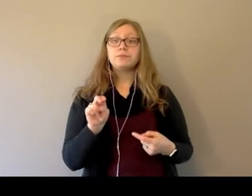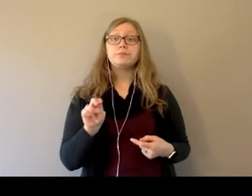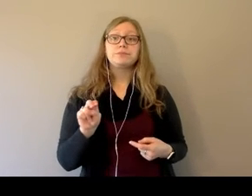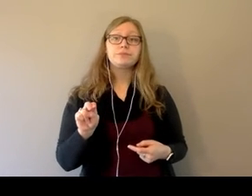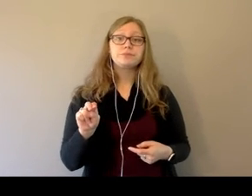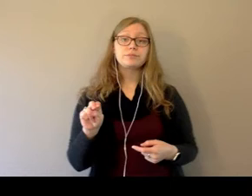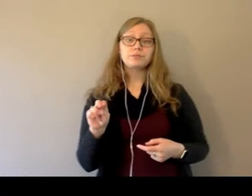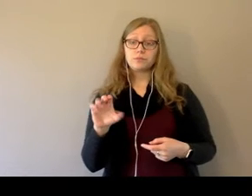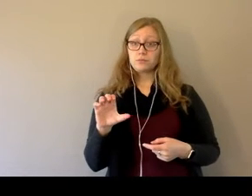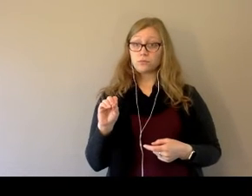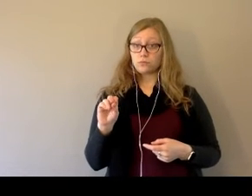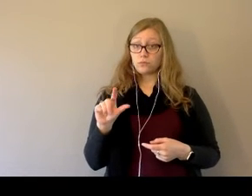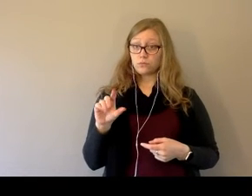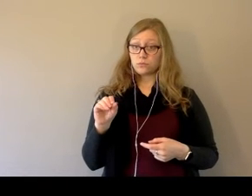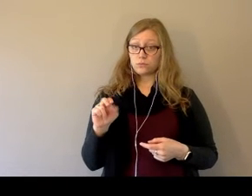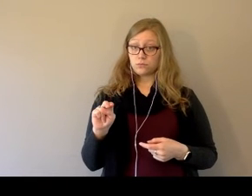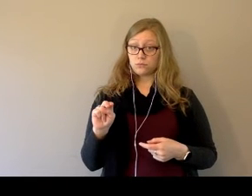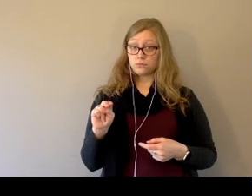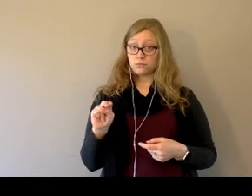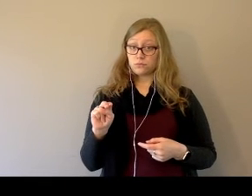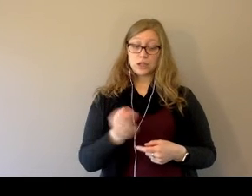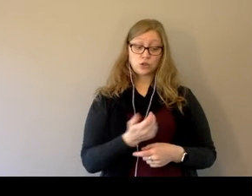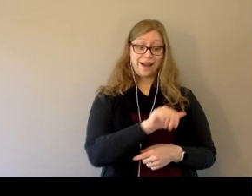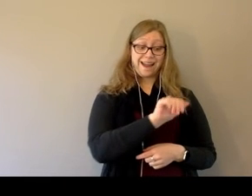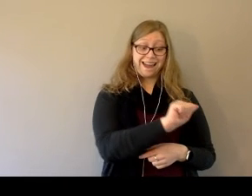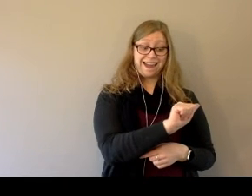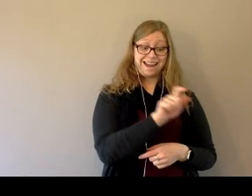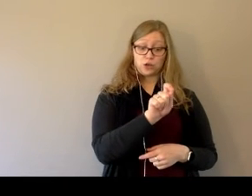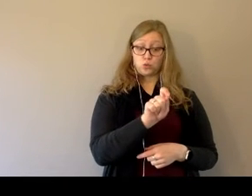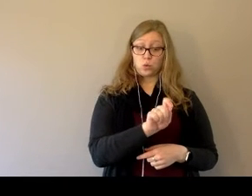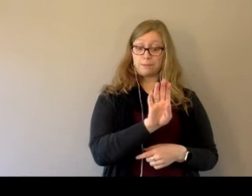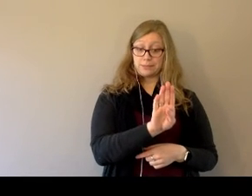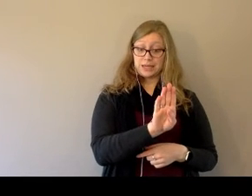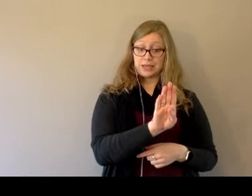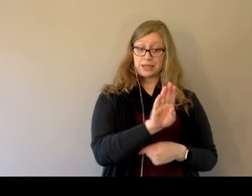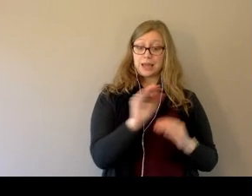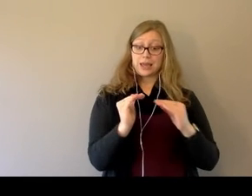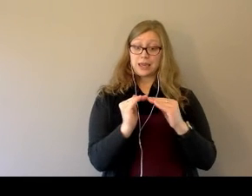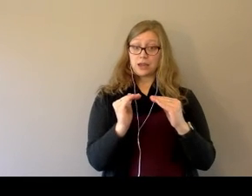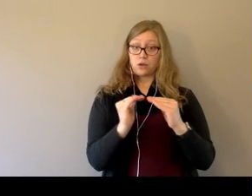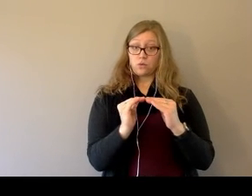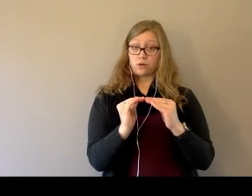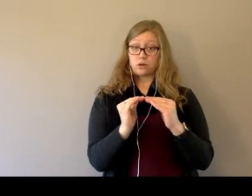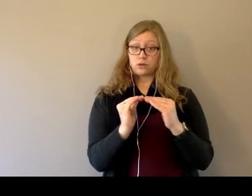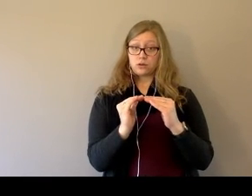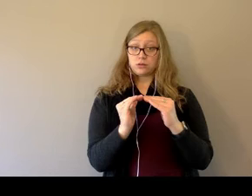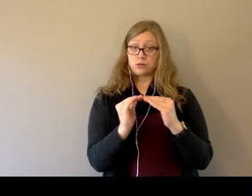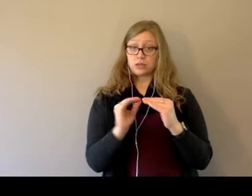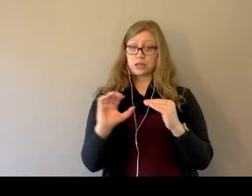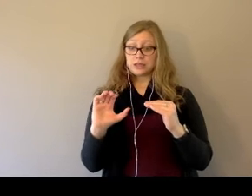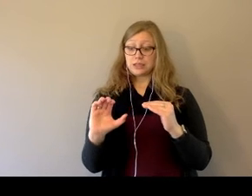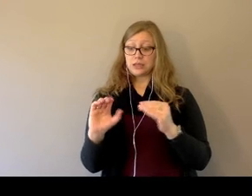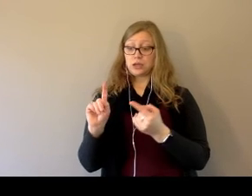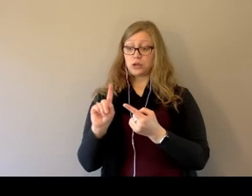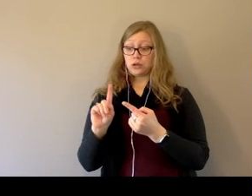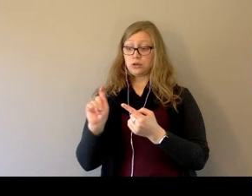to B, and then we'll say equals C